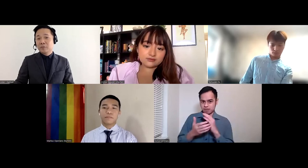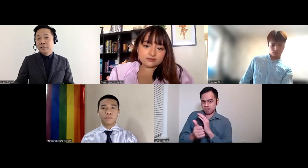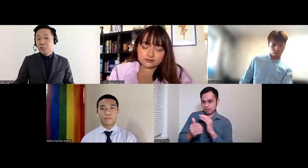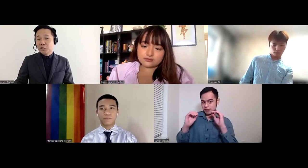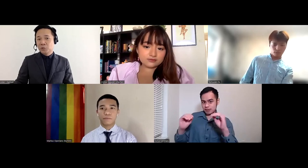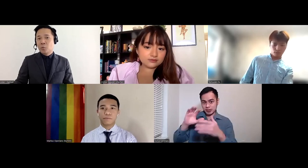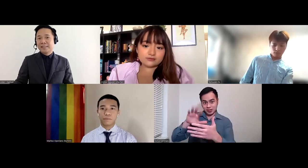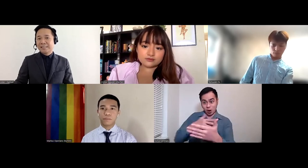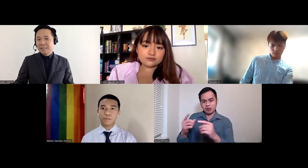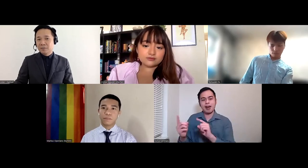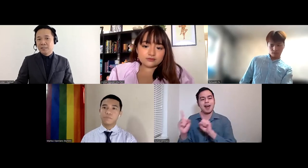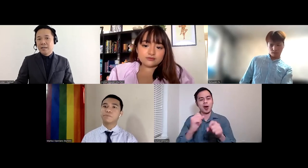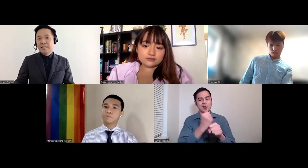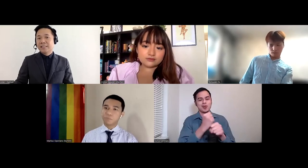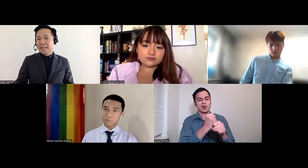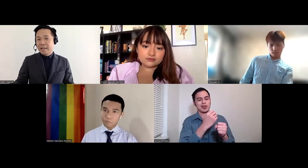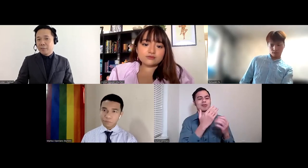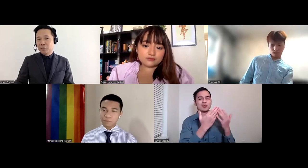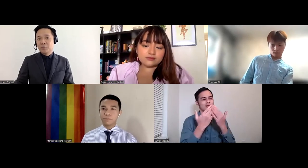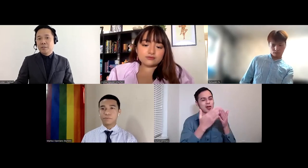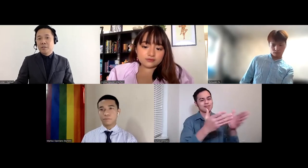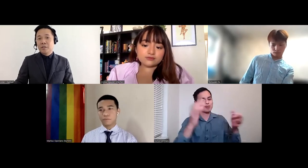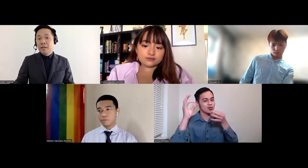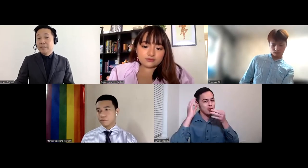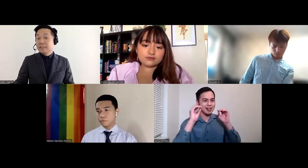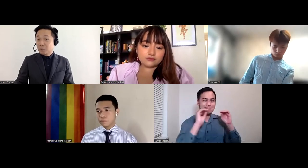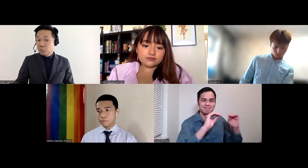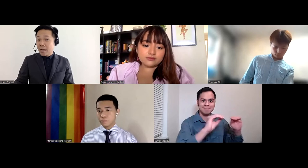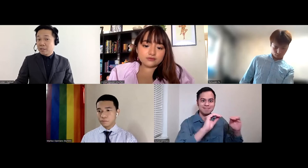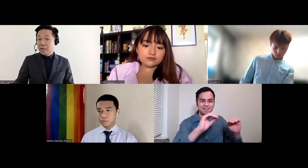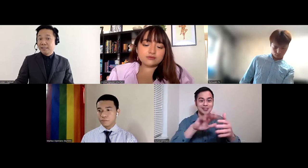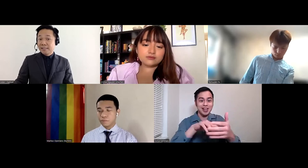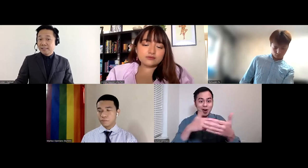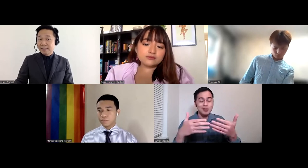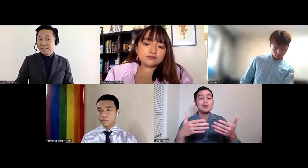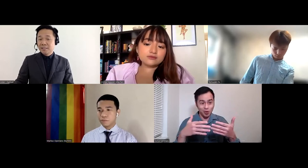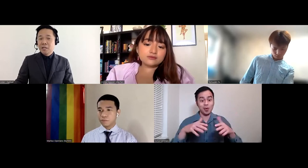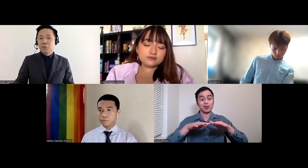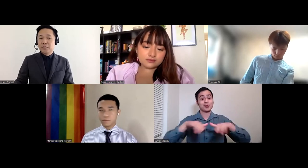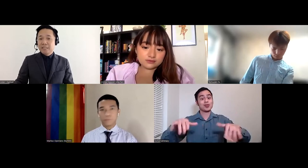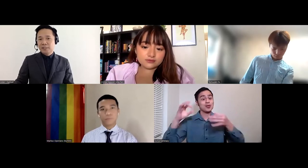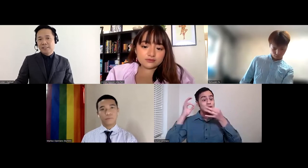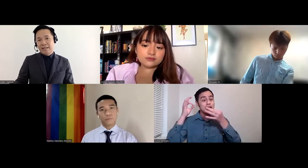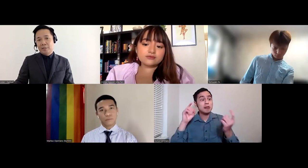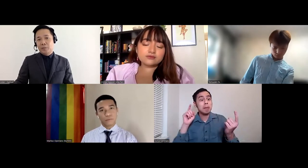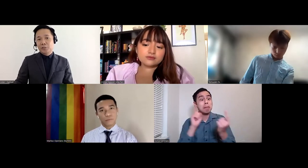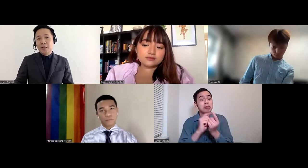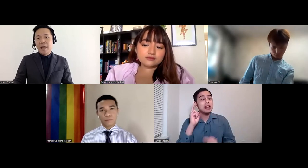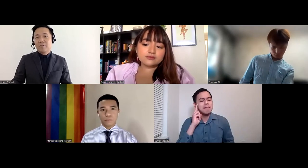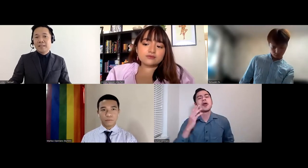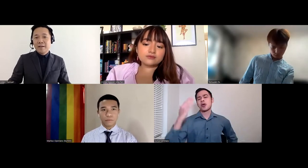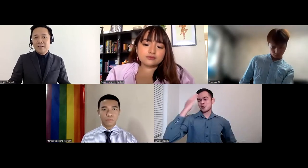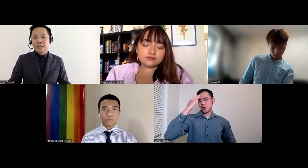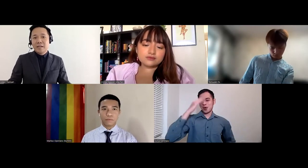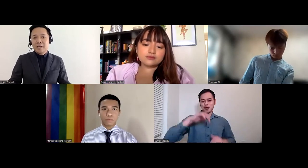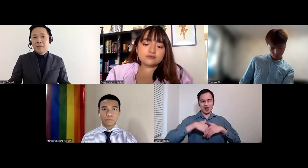have teachers who are skilled in sign language to be in the school education setting to teach sign language, and